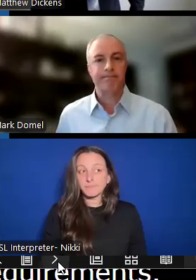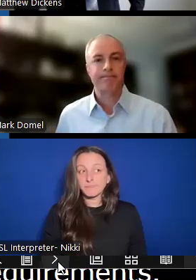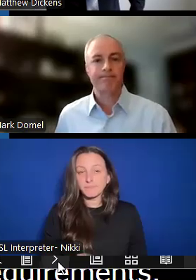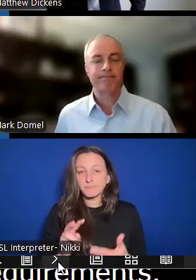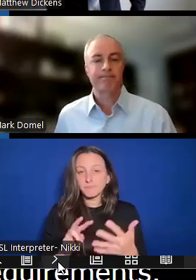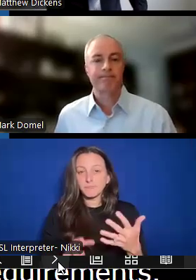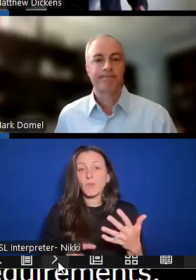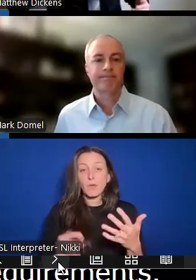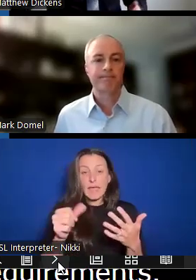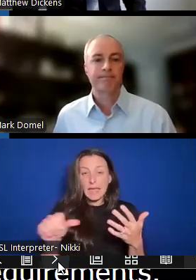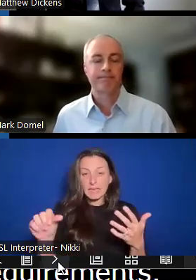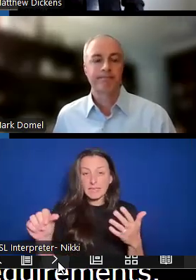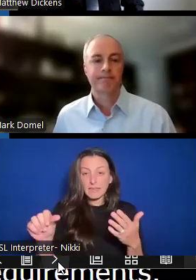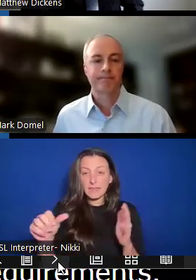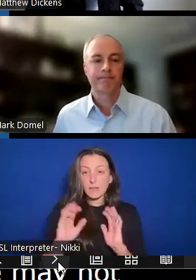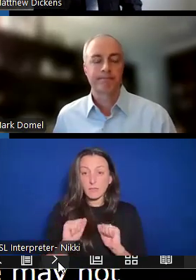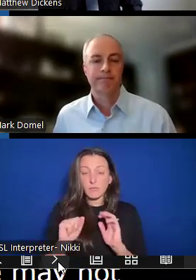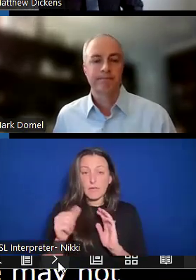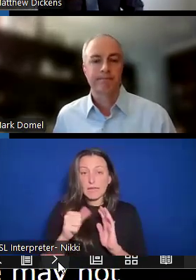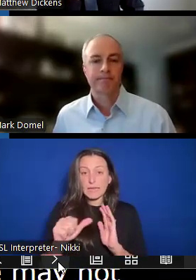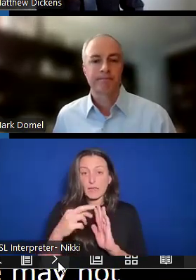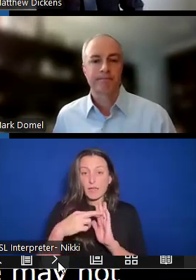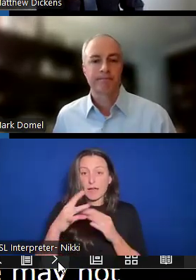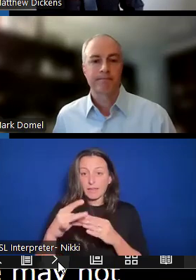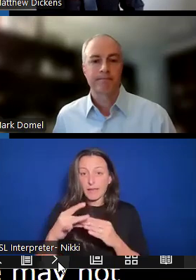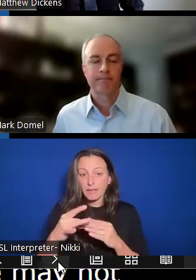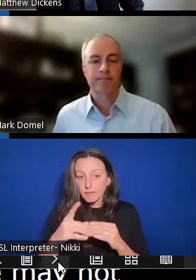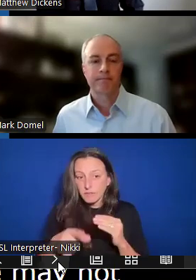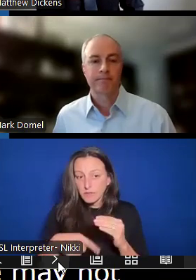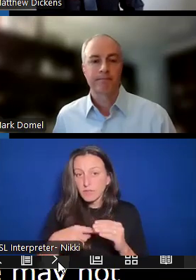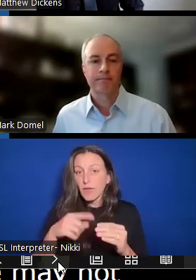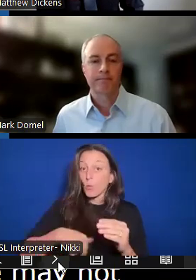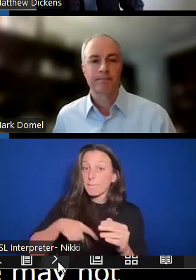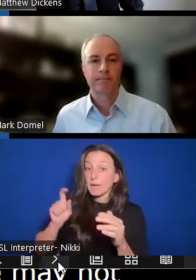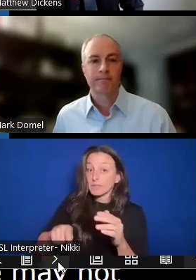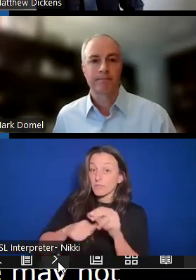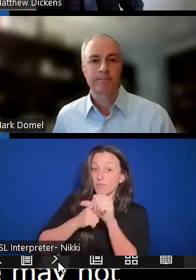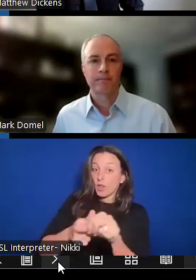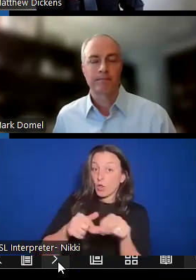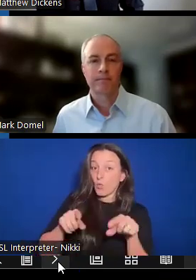Are there any guidelines to follow while participating in the program?